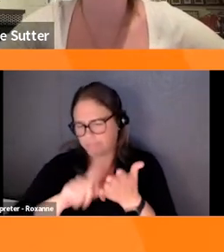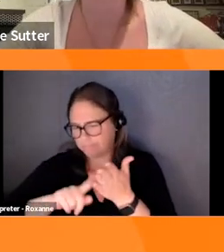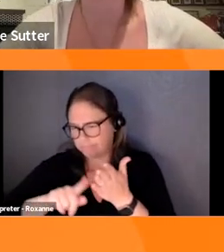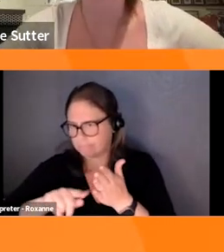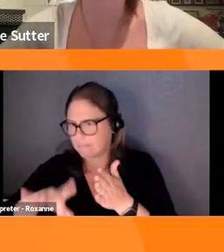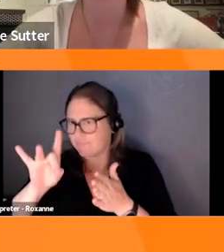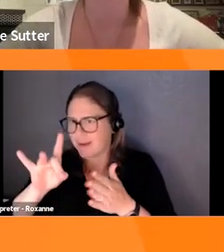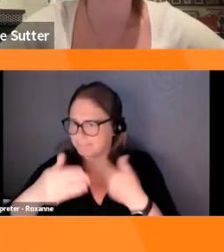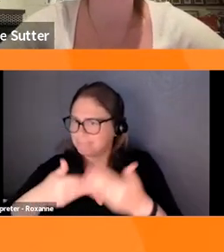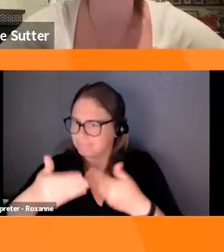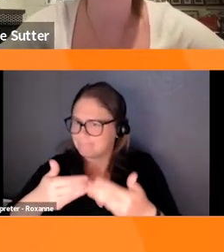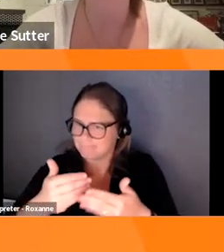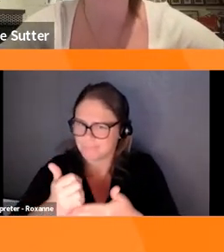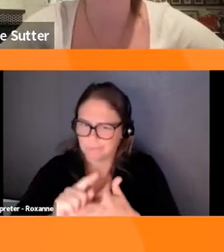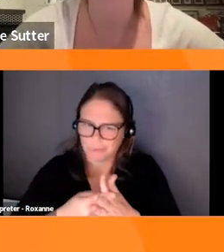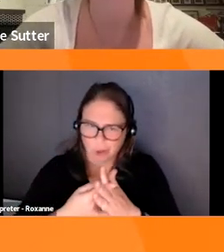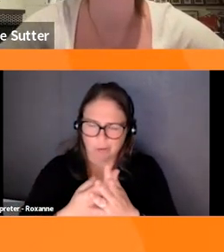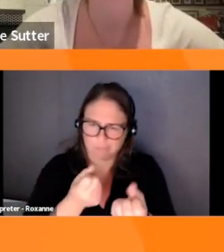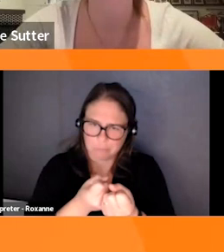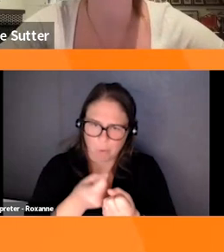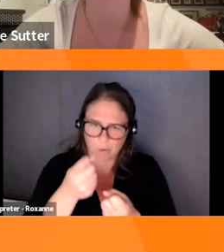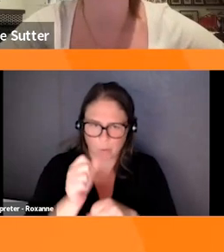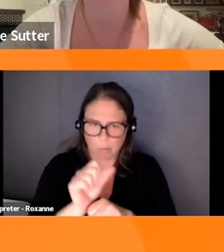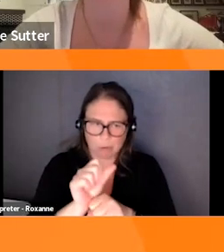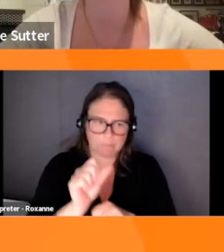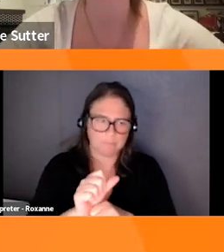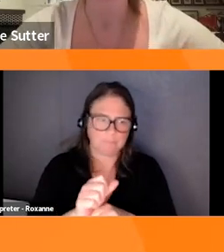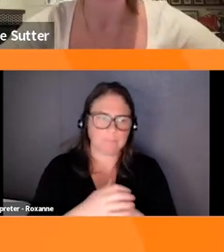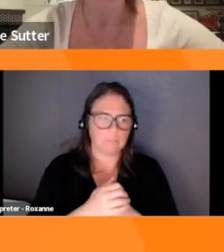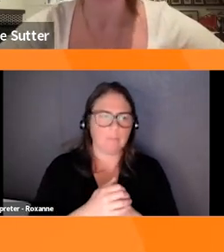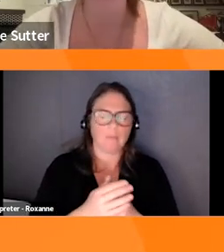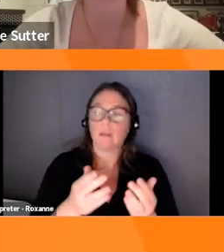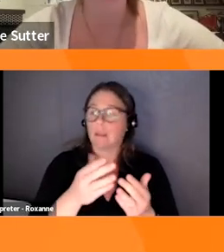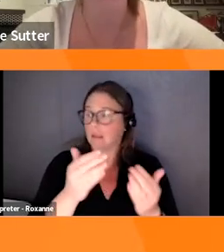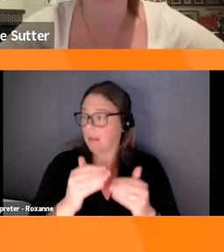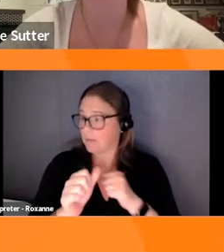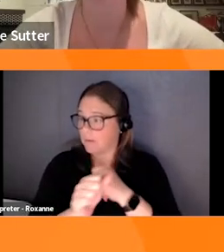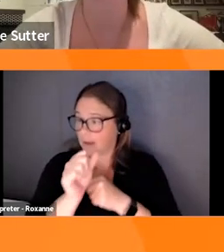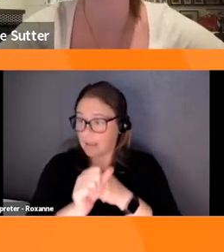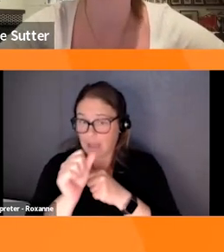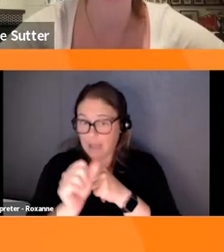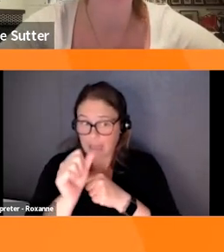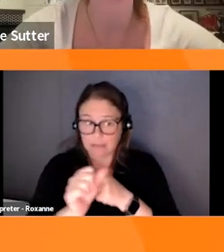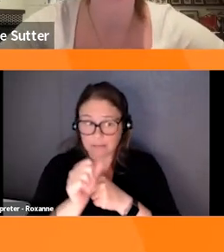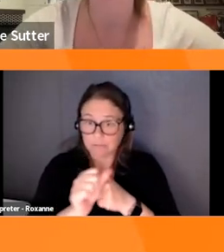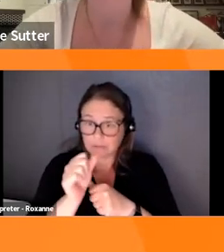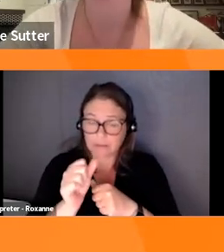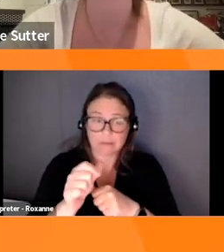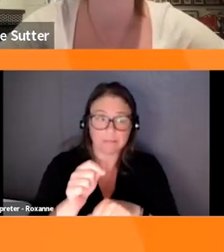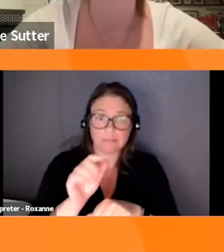And then non-GHG emissions, so other hazardous emissions that are generated through your